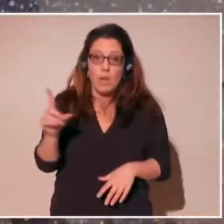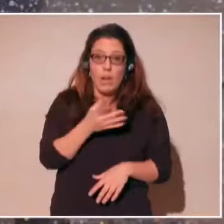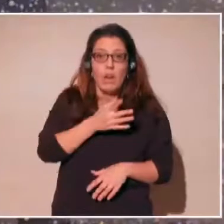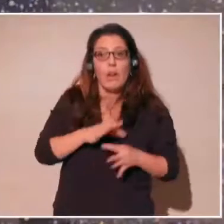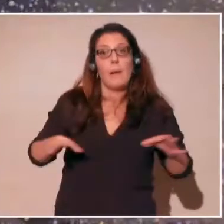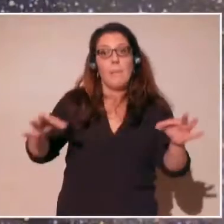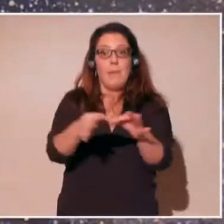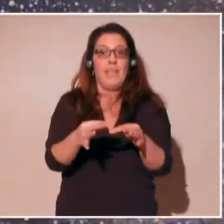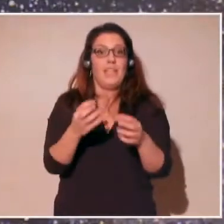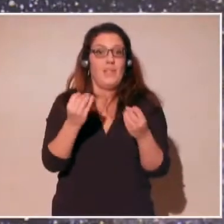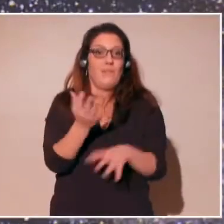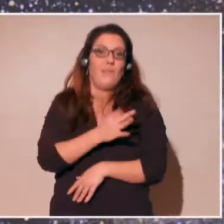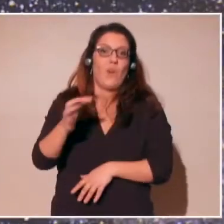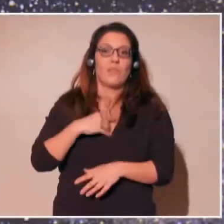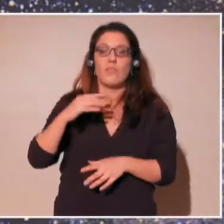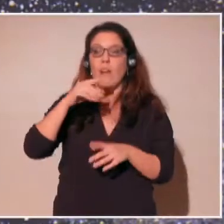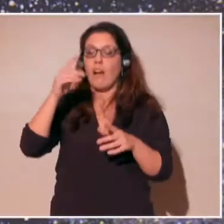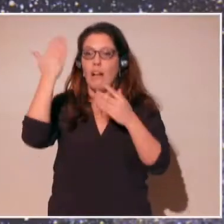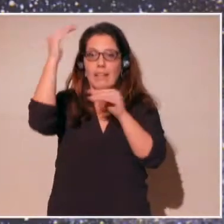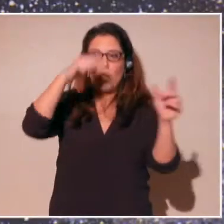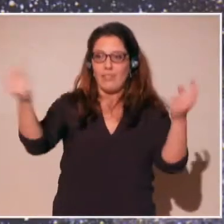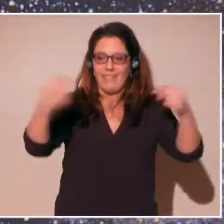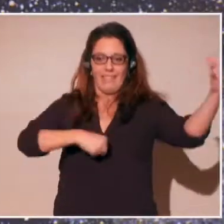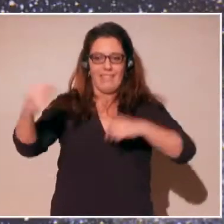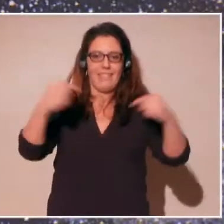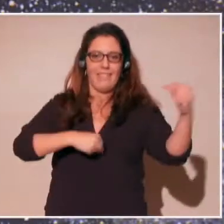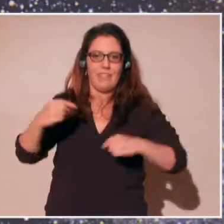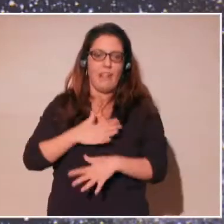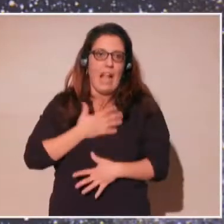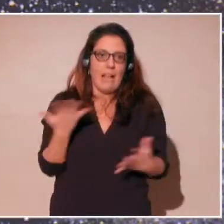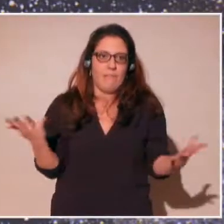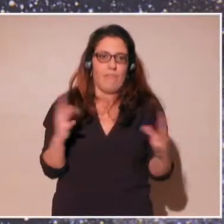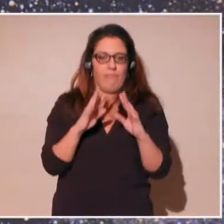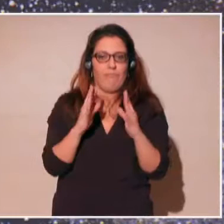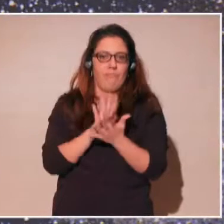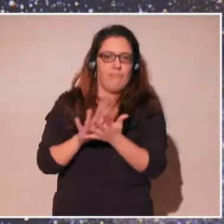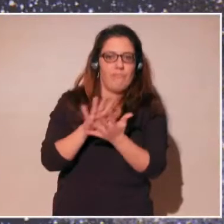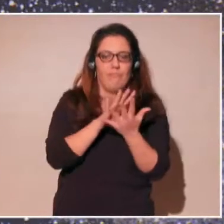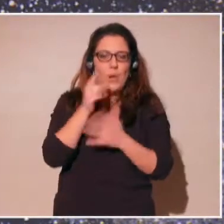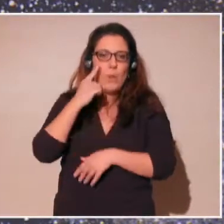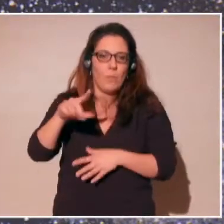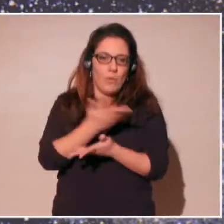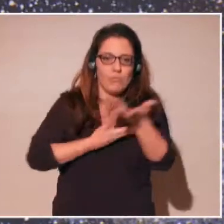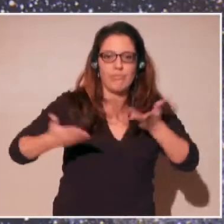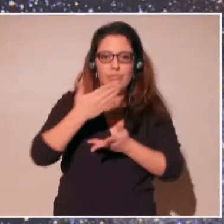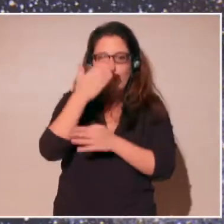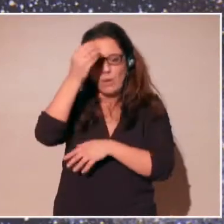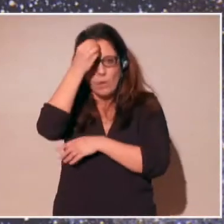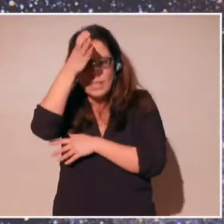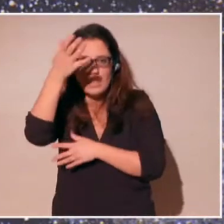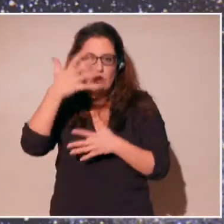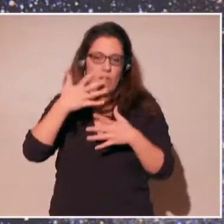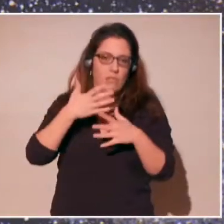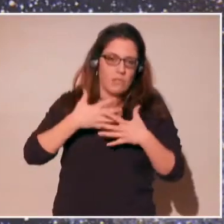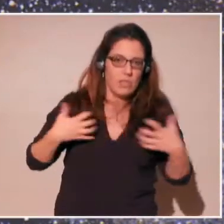country likes to bring together the whole world in order to share knowledge and think about the future. sharing